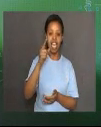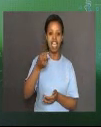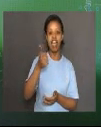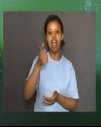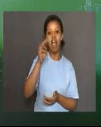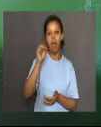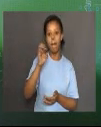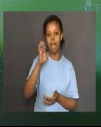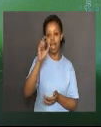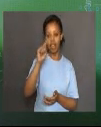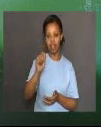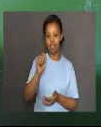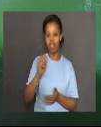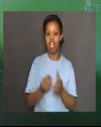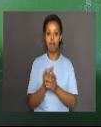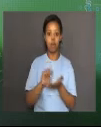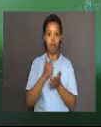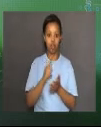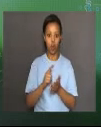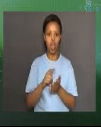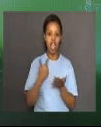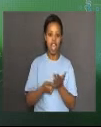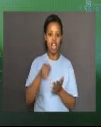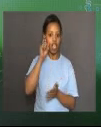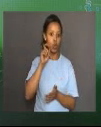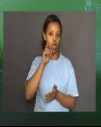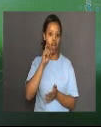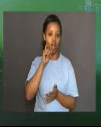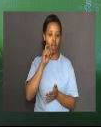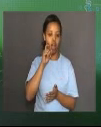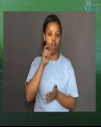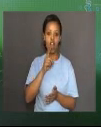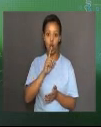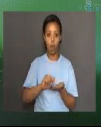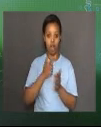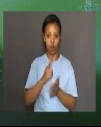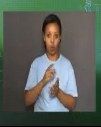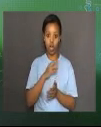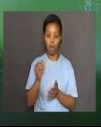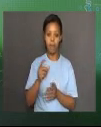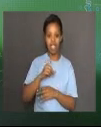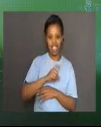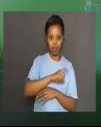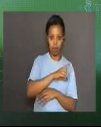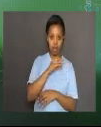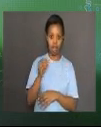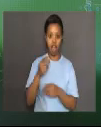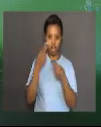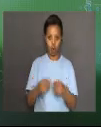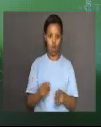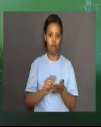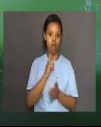are sex cells, like sperm and eggs. In other organisms,